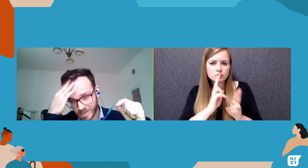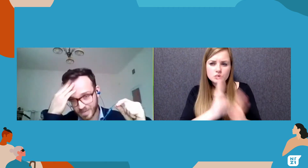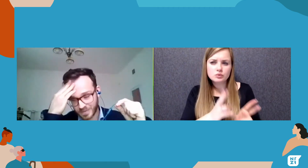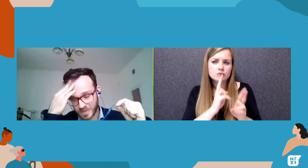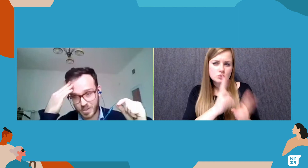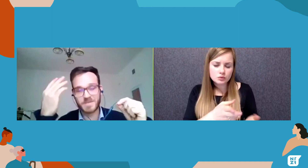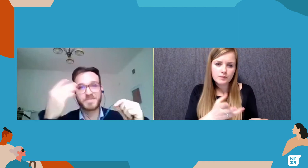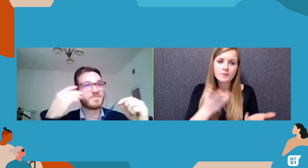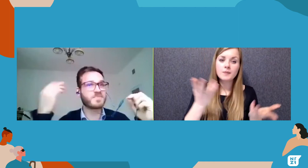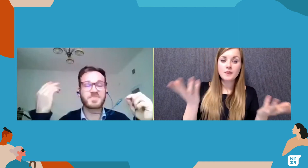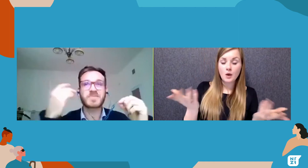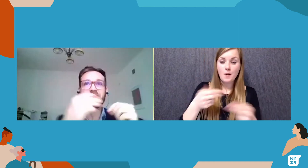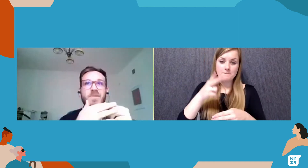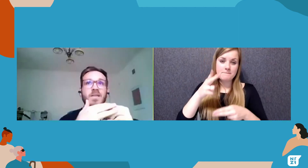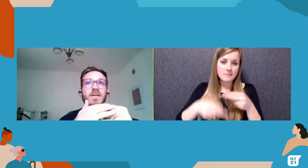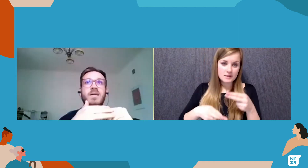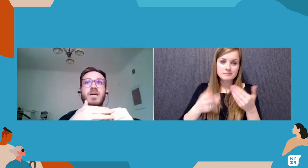while experts, such as